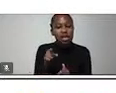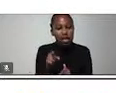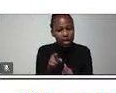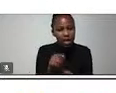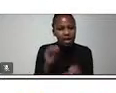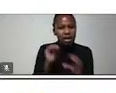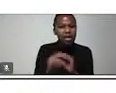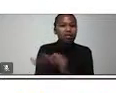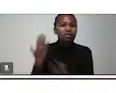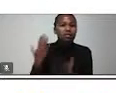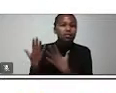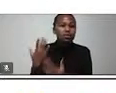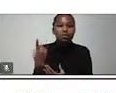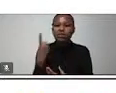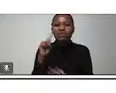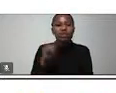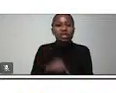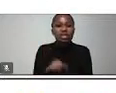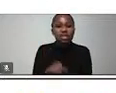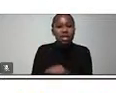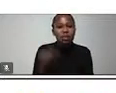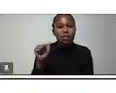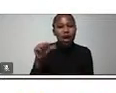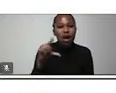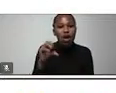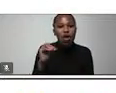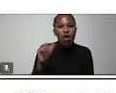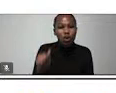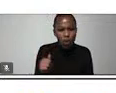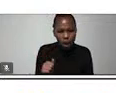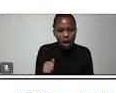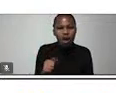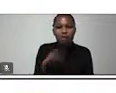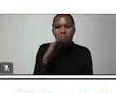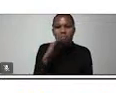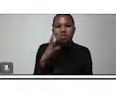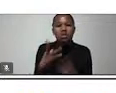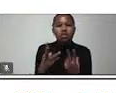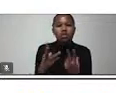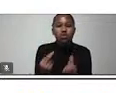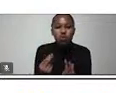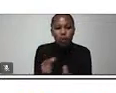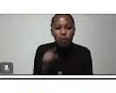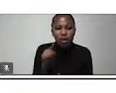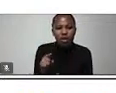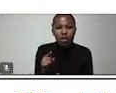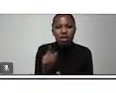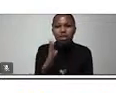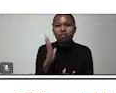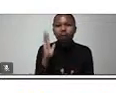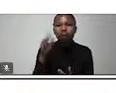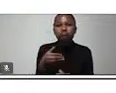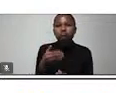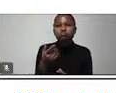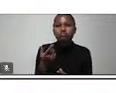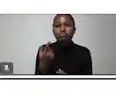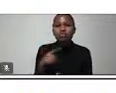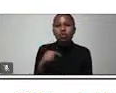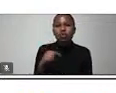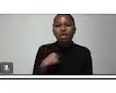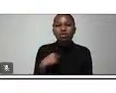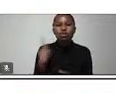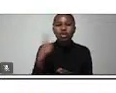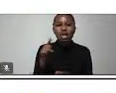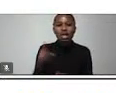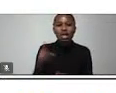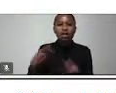in here in the past, because it's not the first time that AGOA is actually being renewed. So it's going to be very important actually for us to study those documents and also,